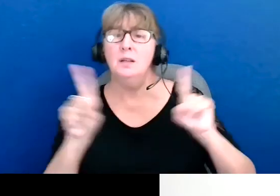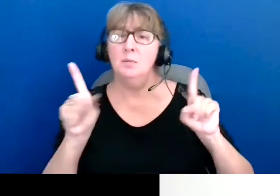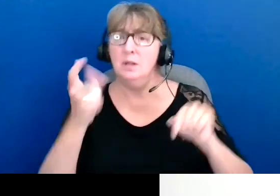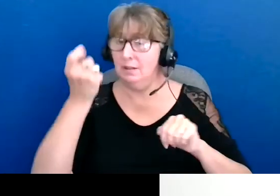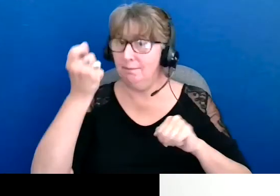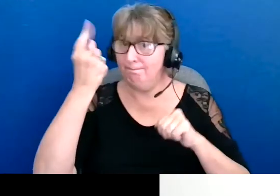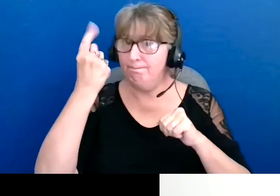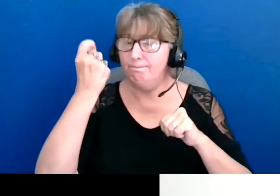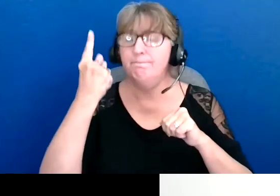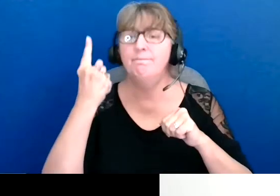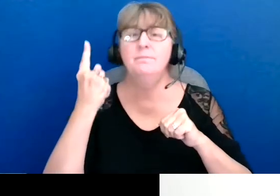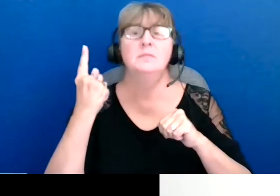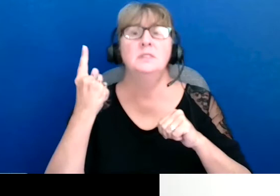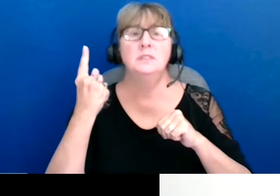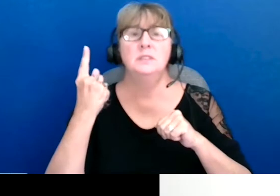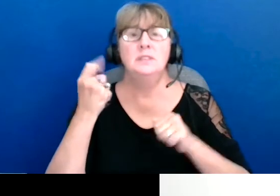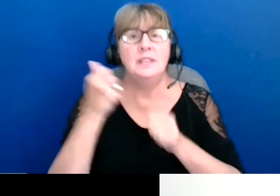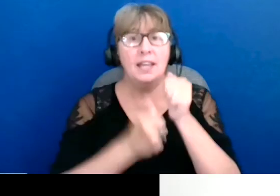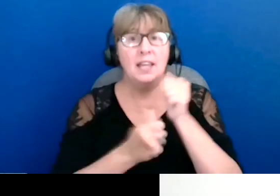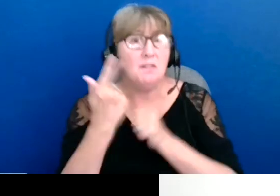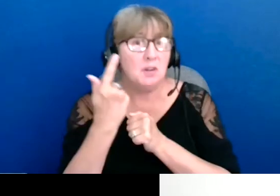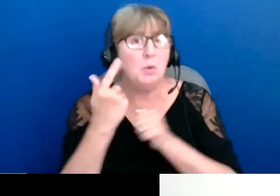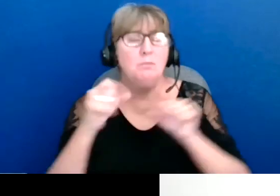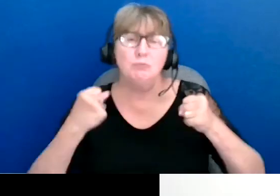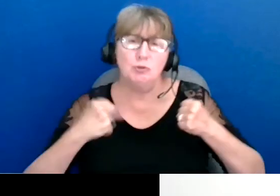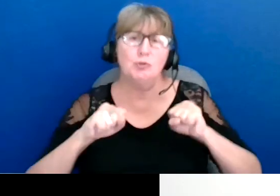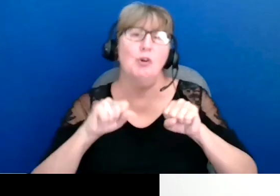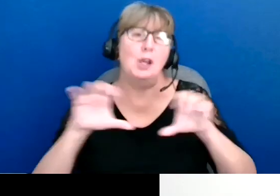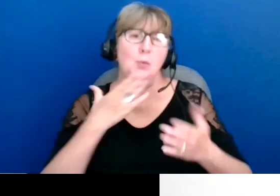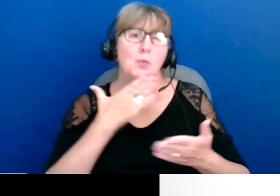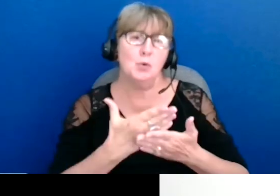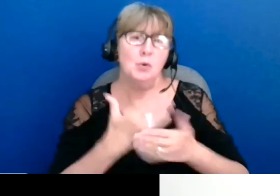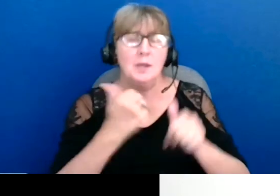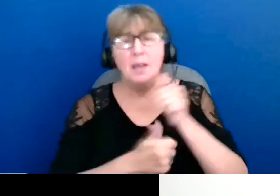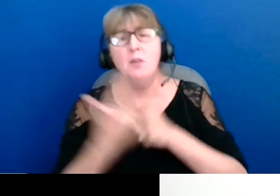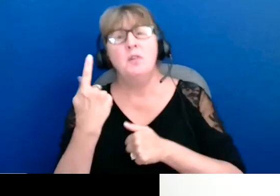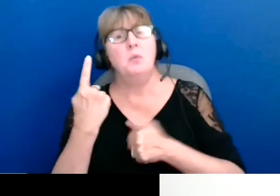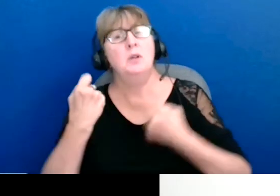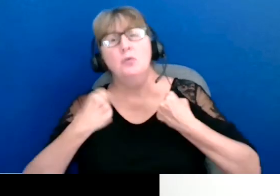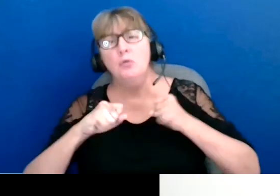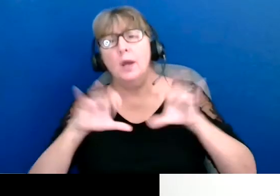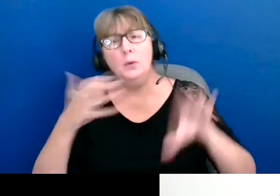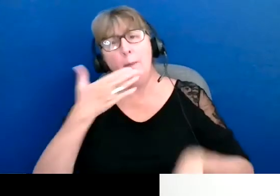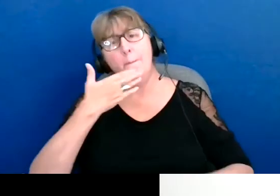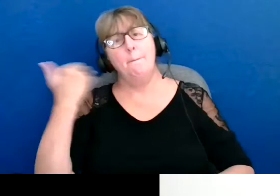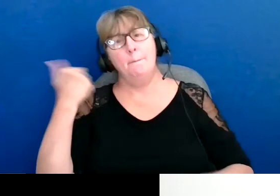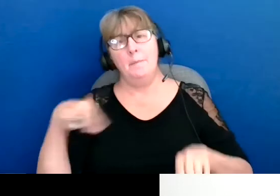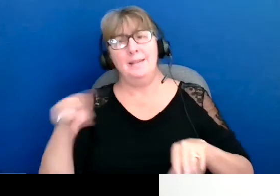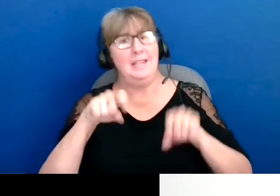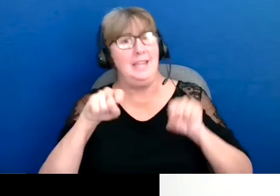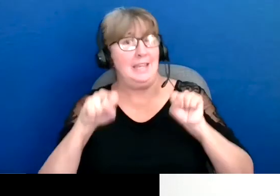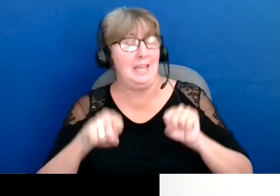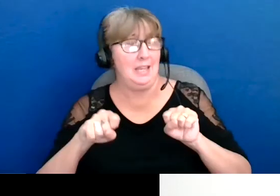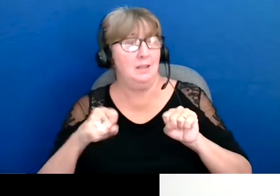ultimately, everyone's trying to do good. And everyone's trying to do the best they can. So over time, you